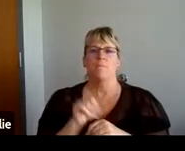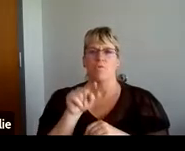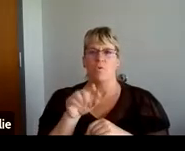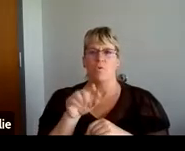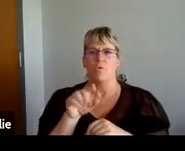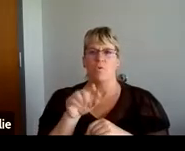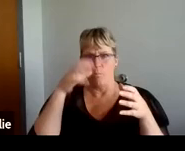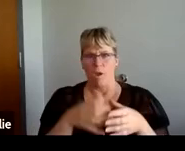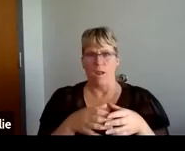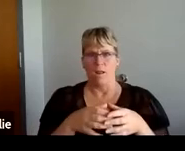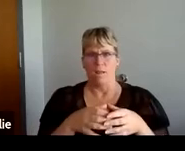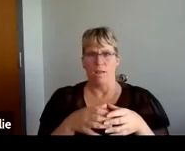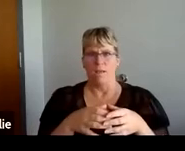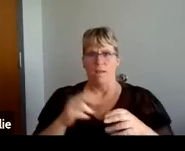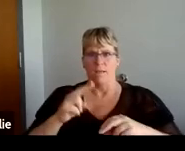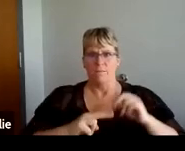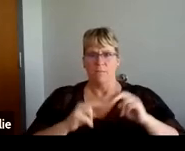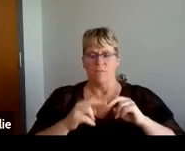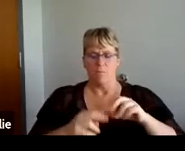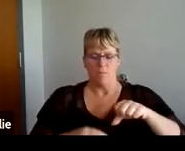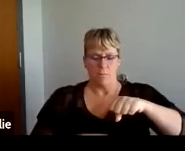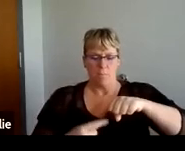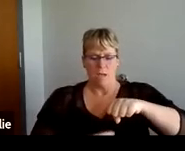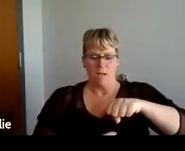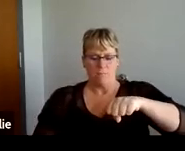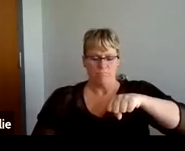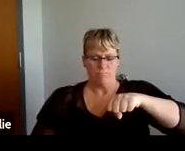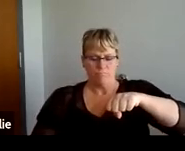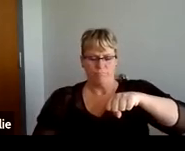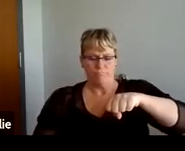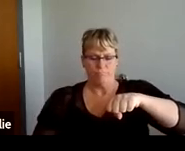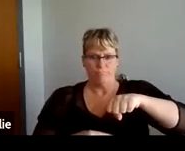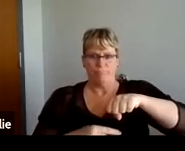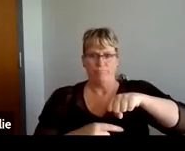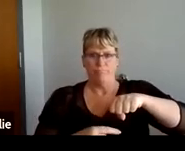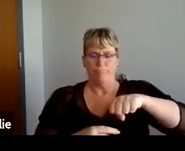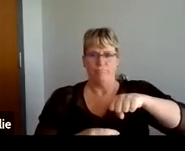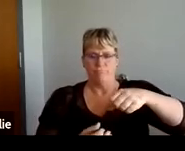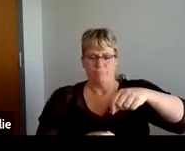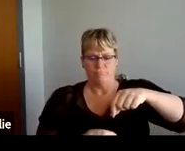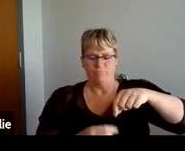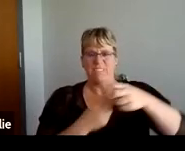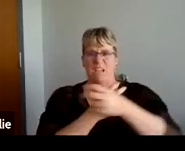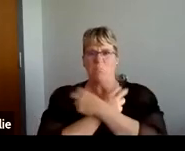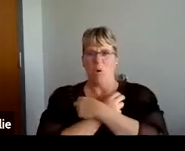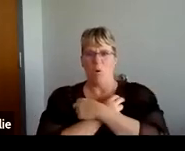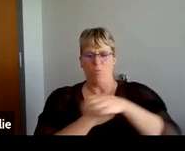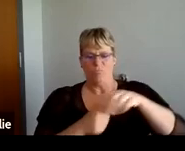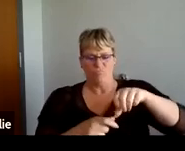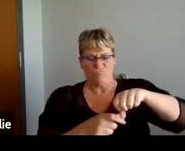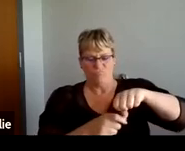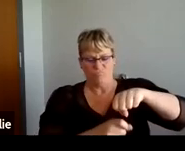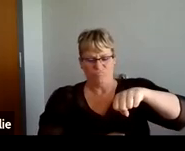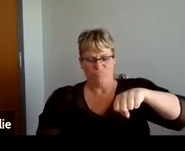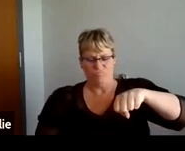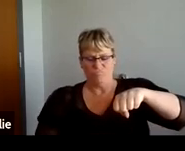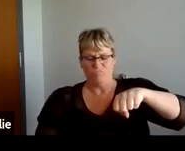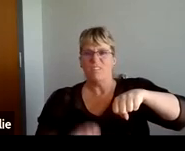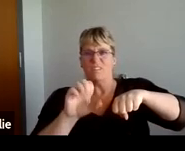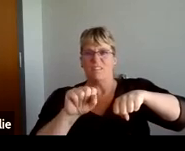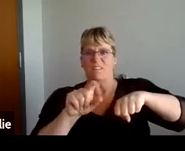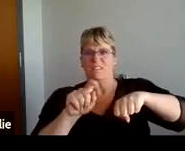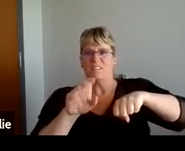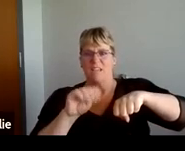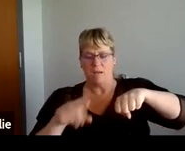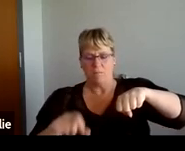from the bottom up. So if we go from this long, kind of bone-like looking structure, which is the brainstem, and work our